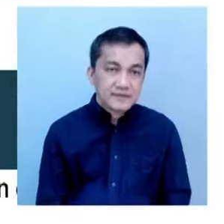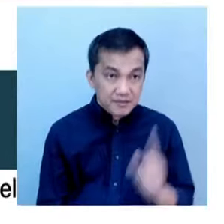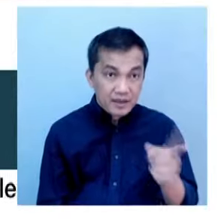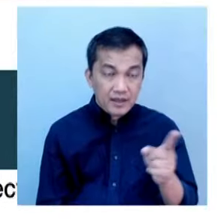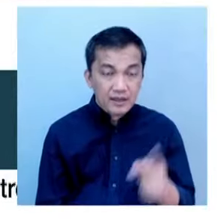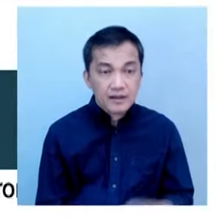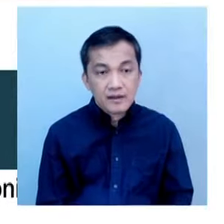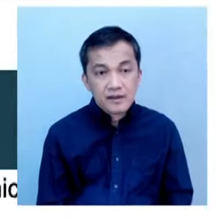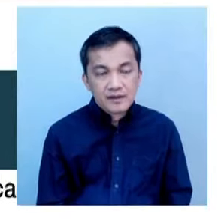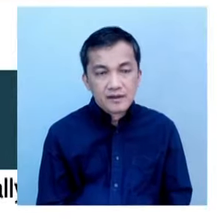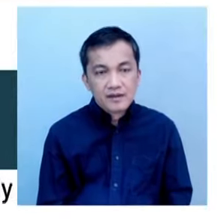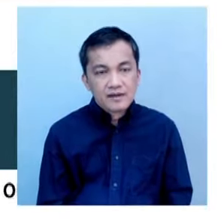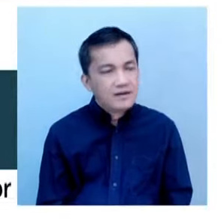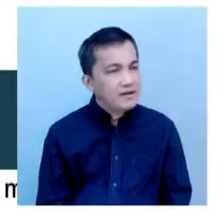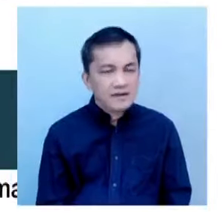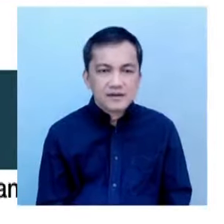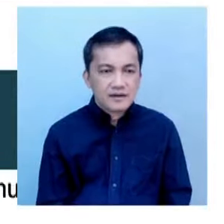So,